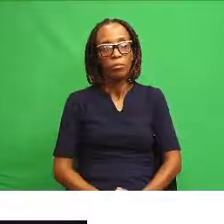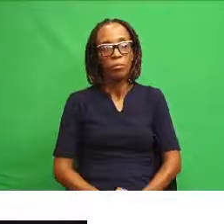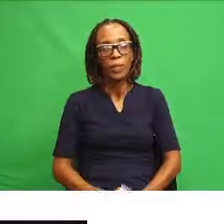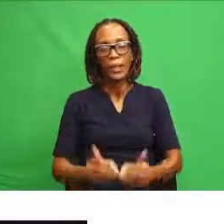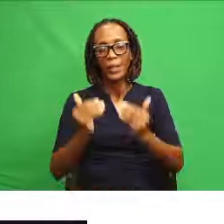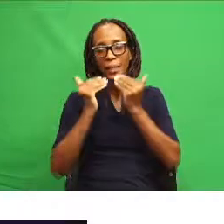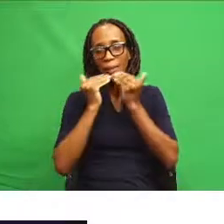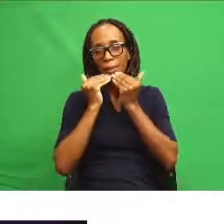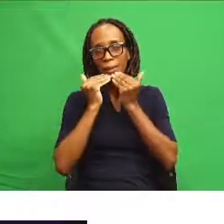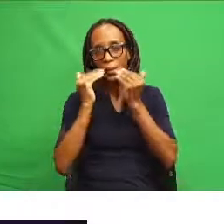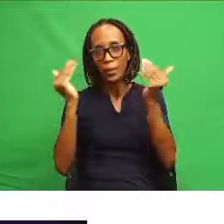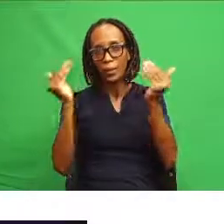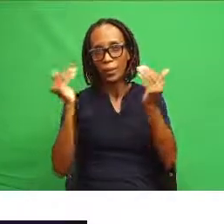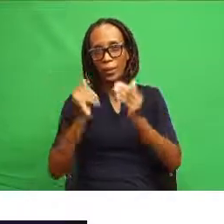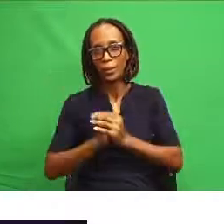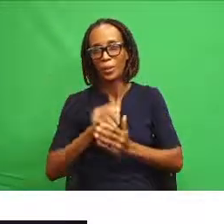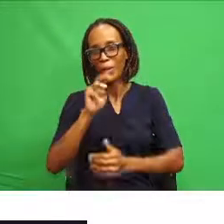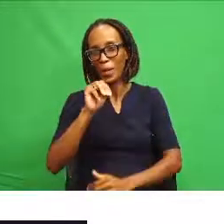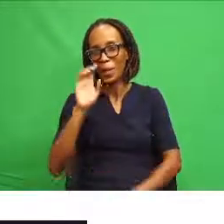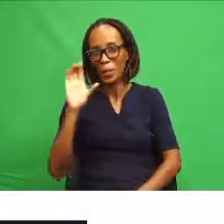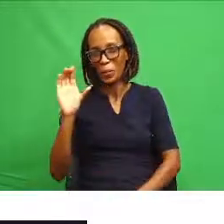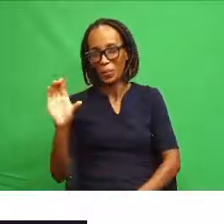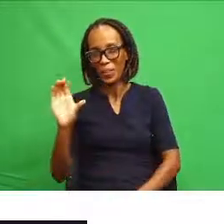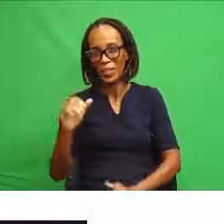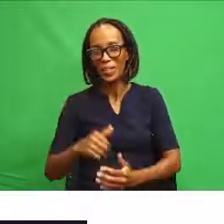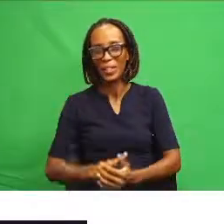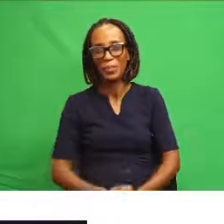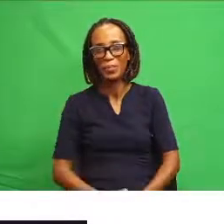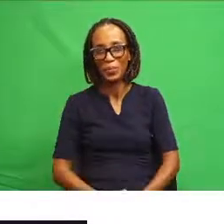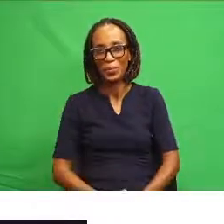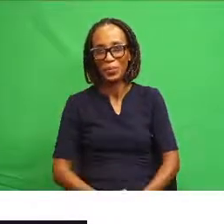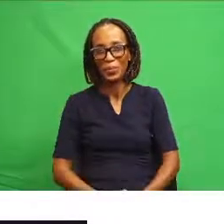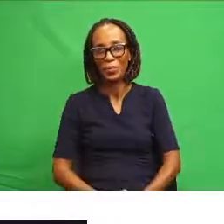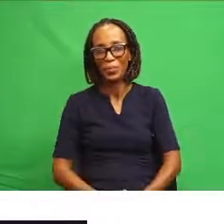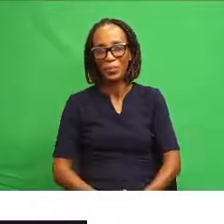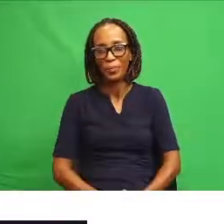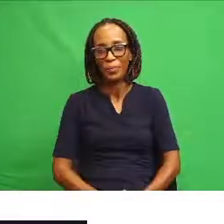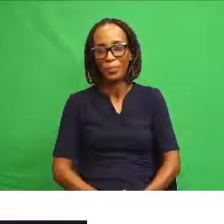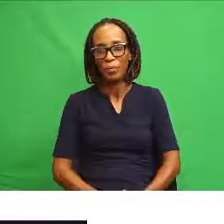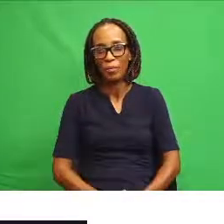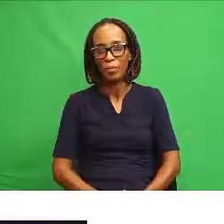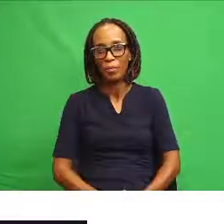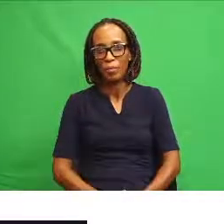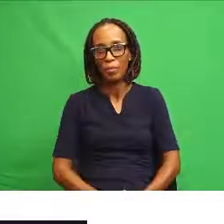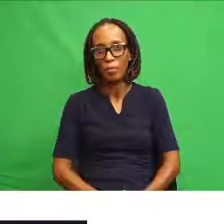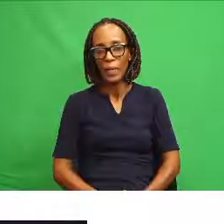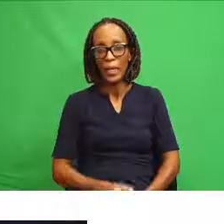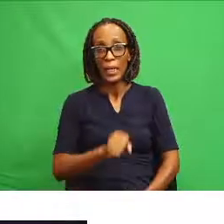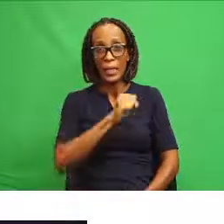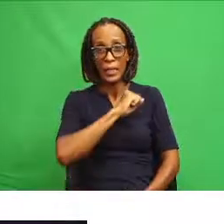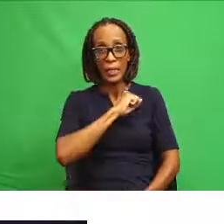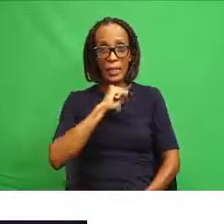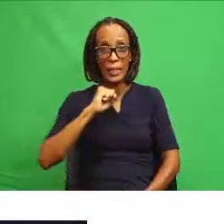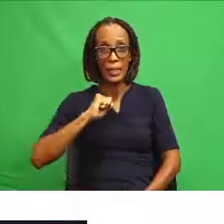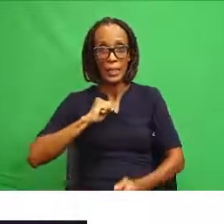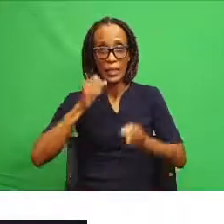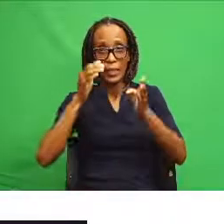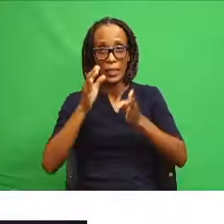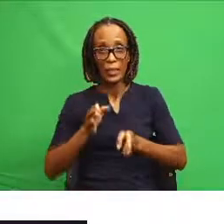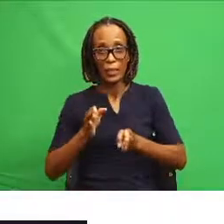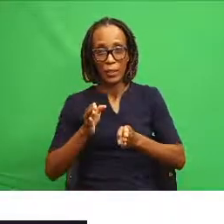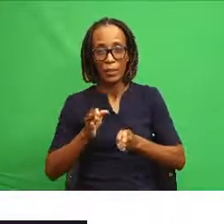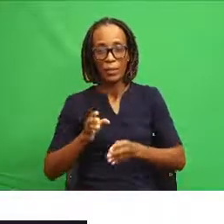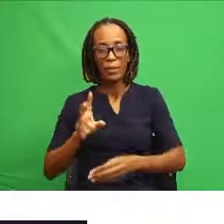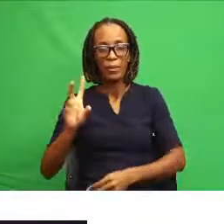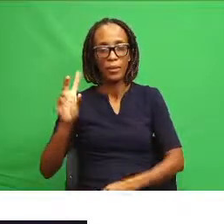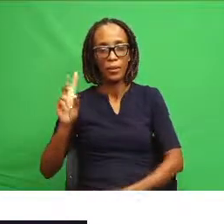Thank you, Master of Ceremonies and Moderator, Ms. Nicole Larson. Senator, the Honorable Donna